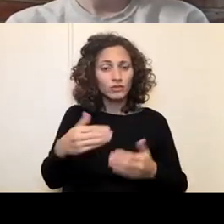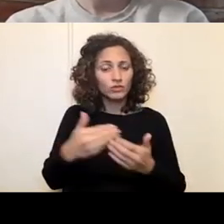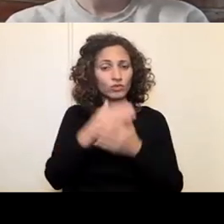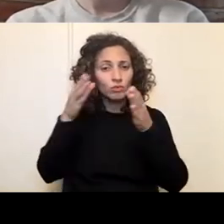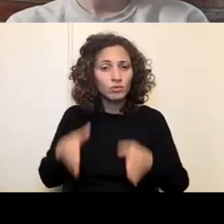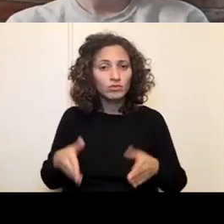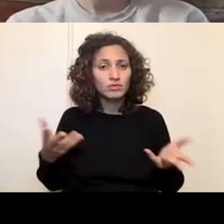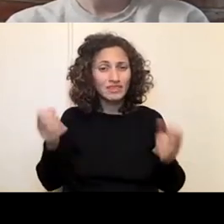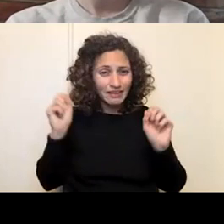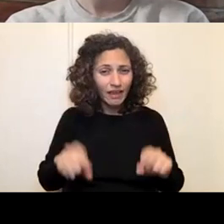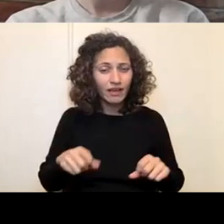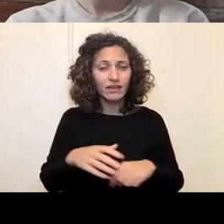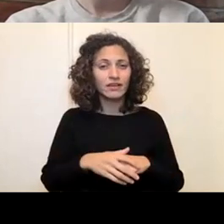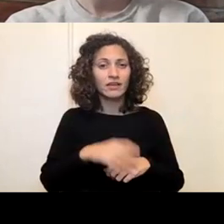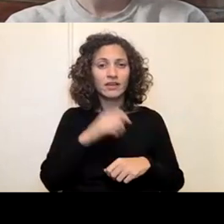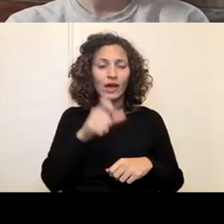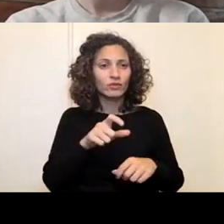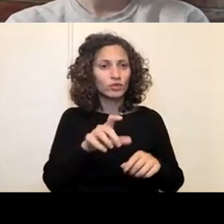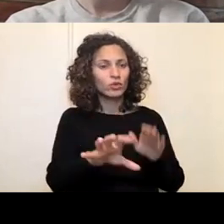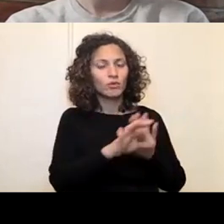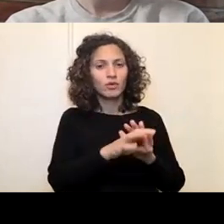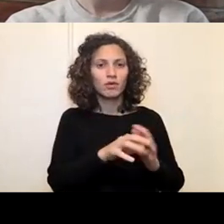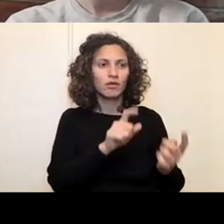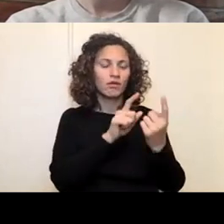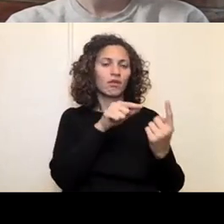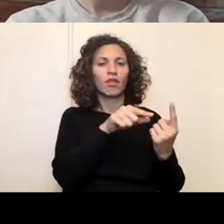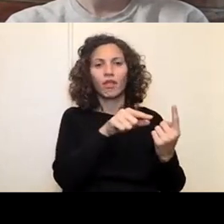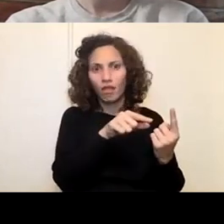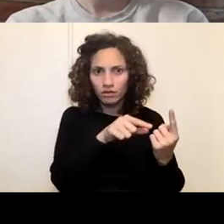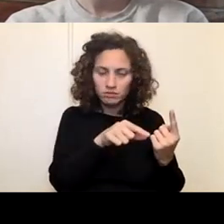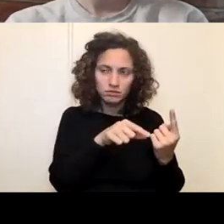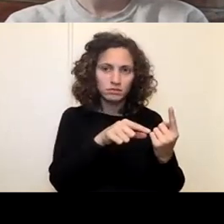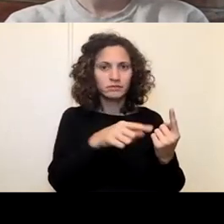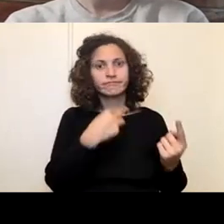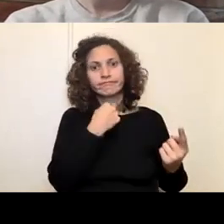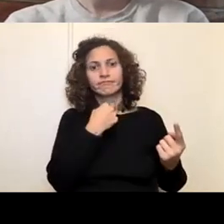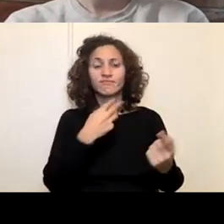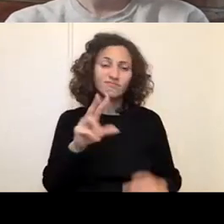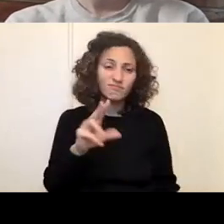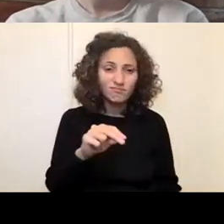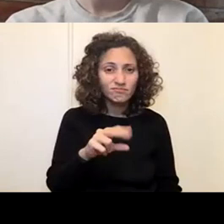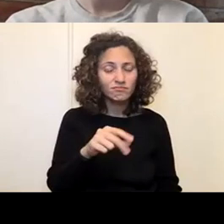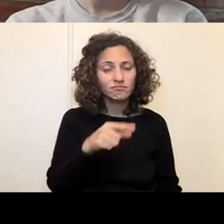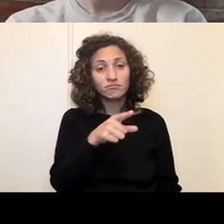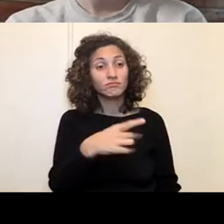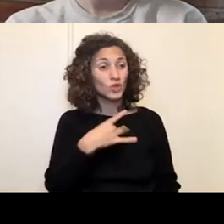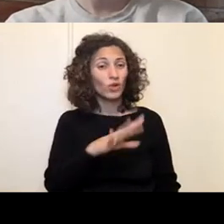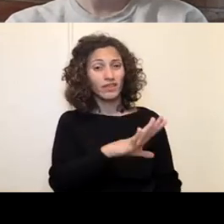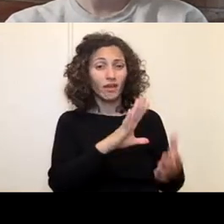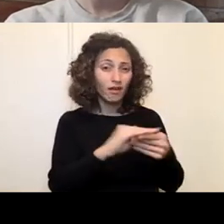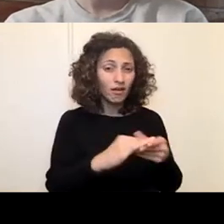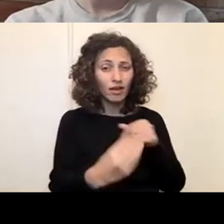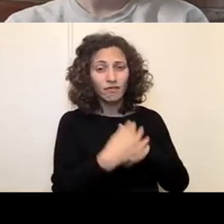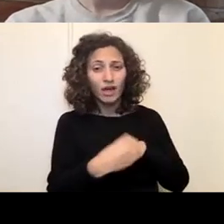don't just pick one and stick with them. Like if you don't like their advice or what have you, you can